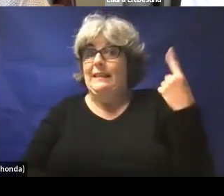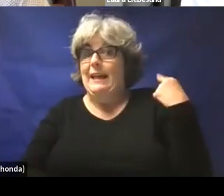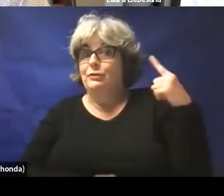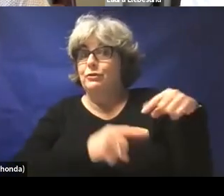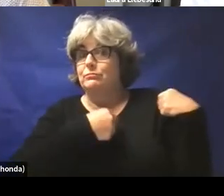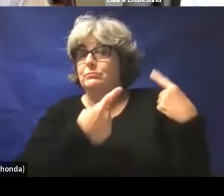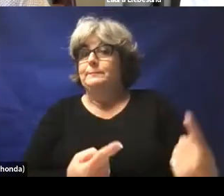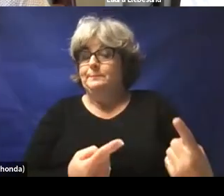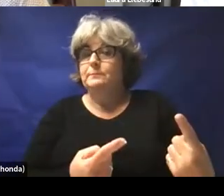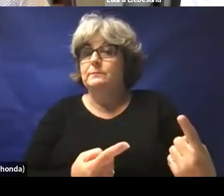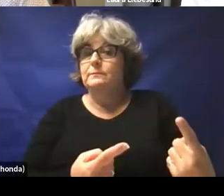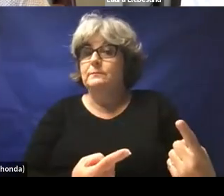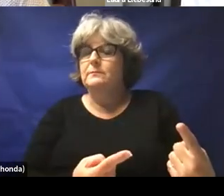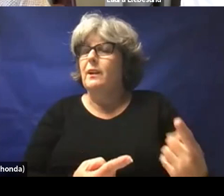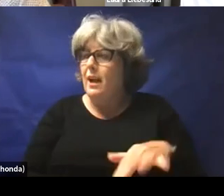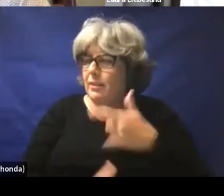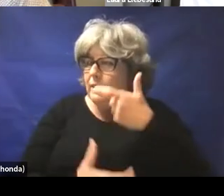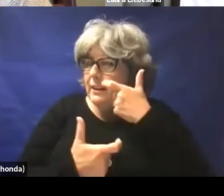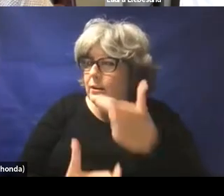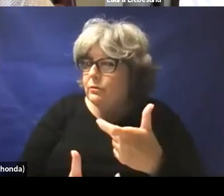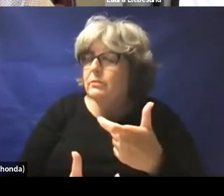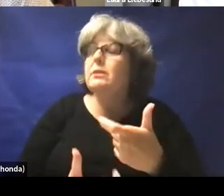was very interesting and very